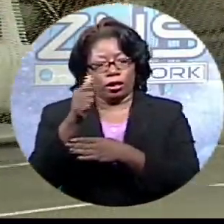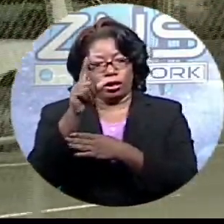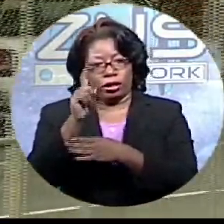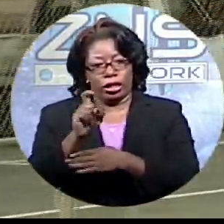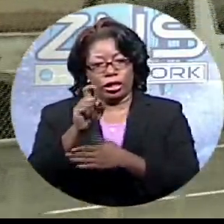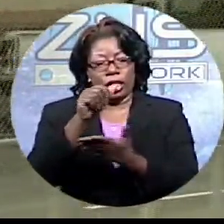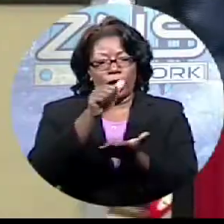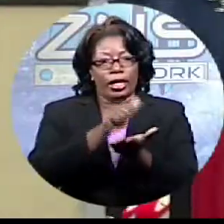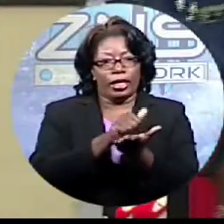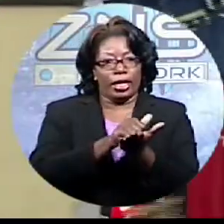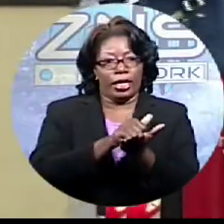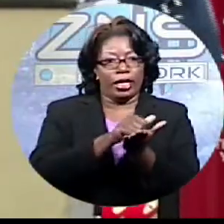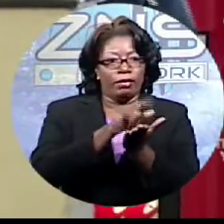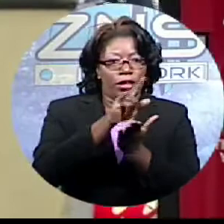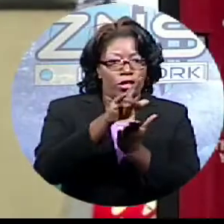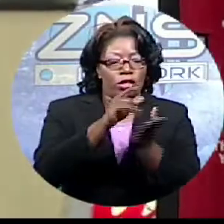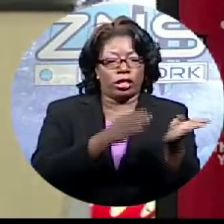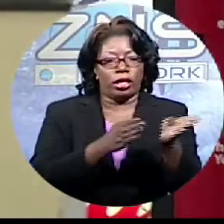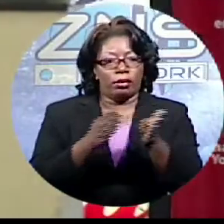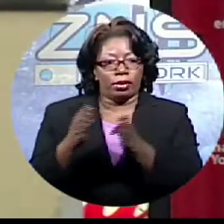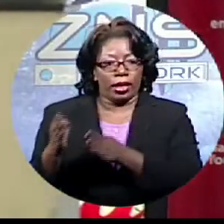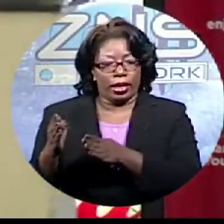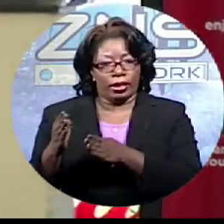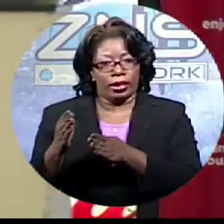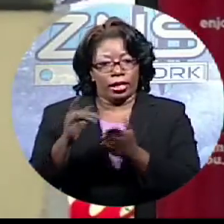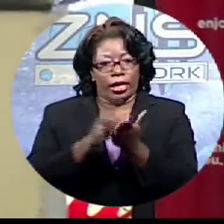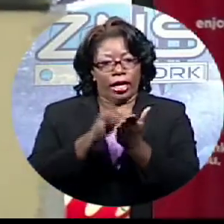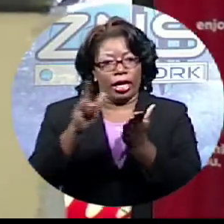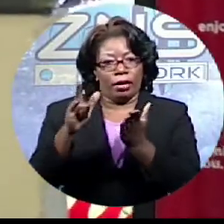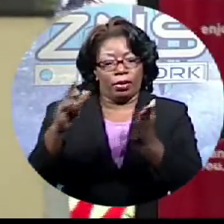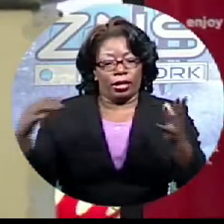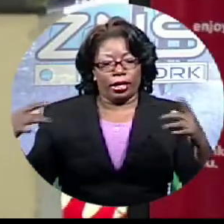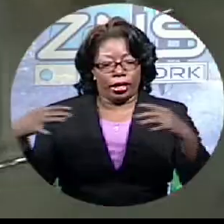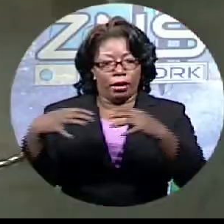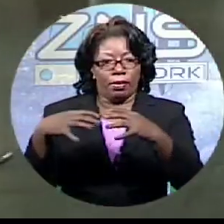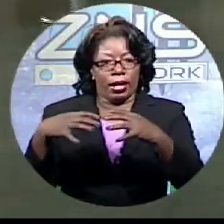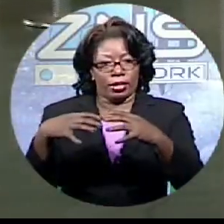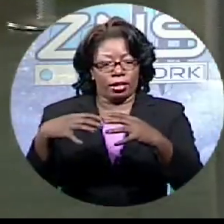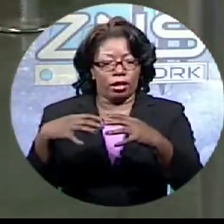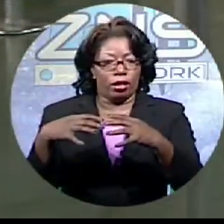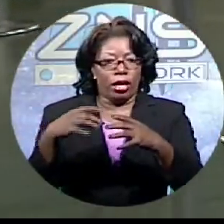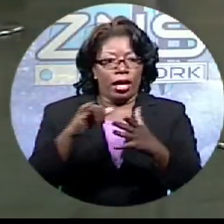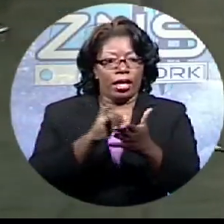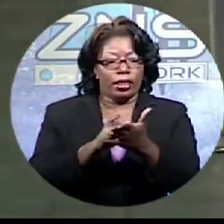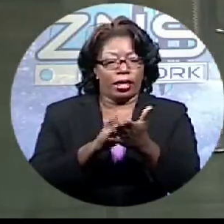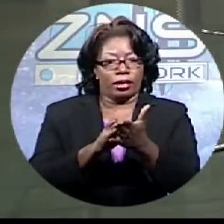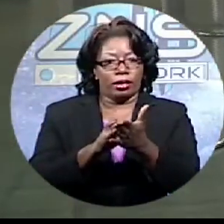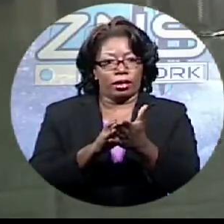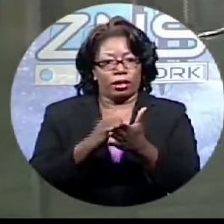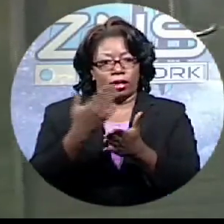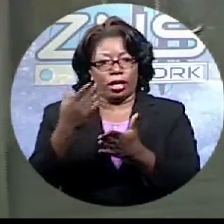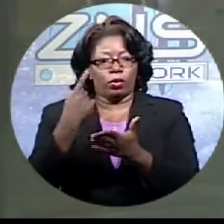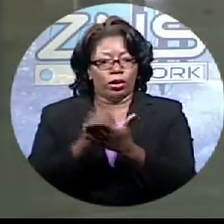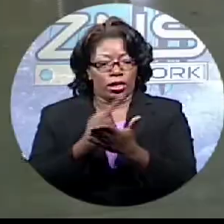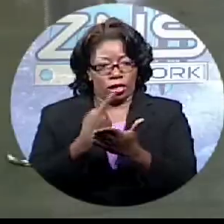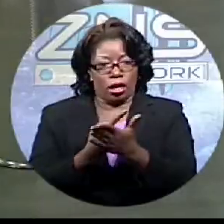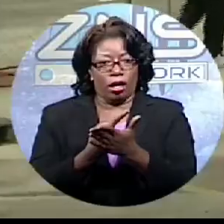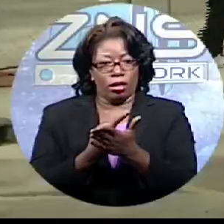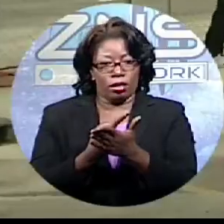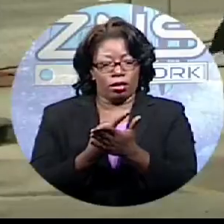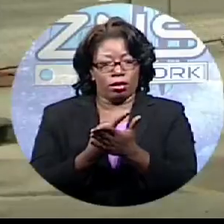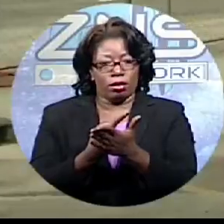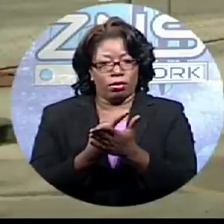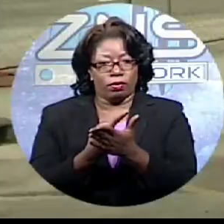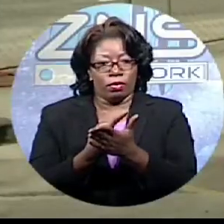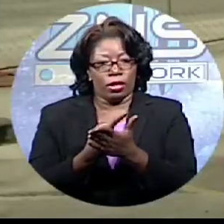aviation plan. He says typically, as airports are capacity driven, operators are consulted in the process. But he claims that did not happen,